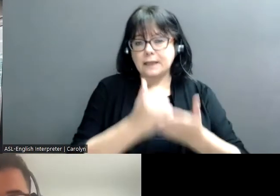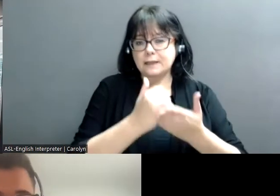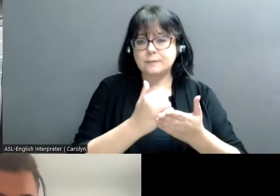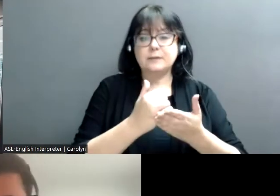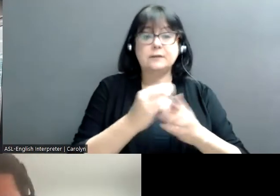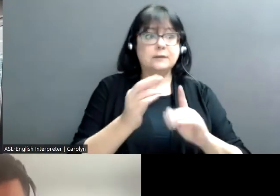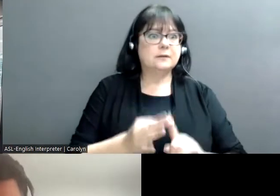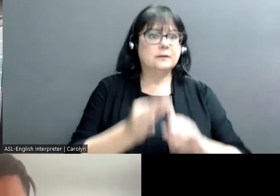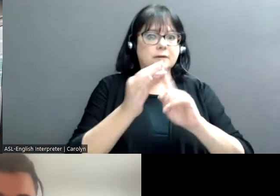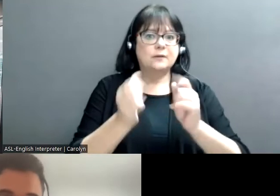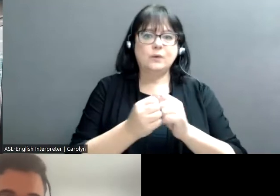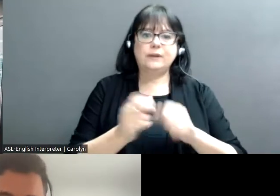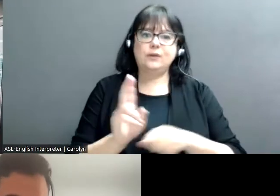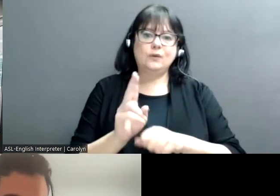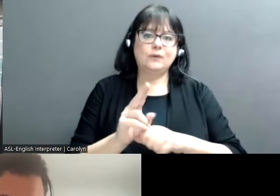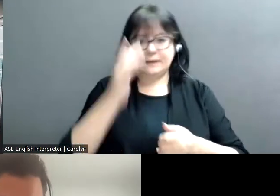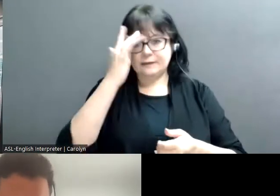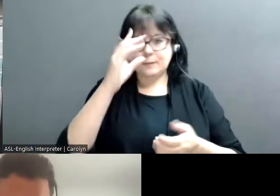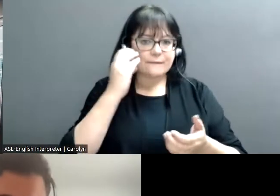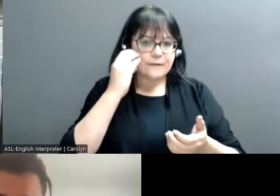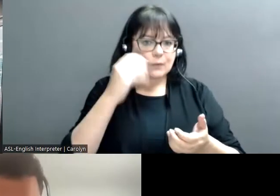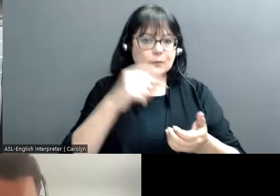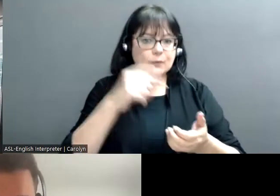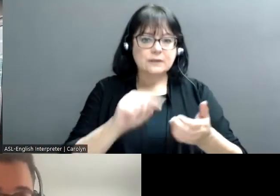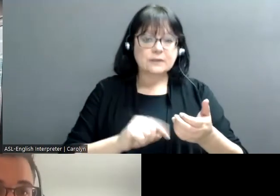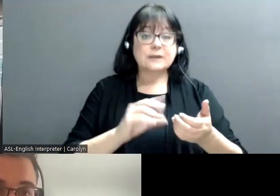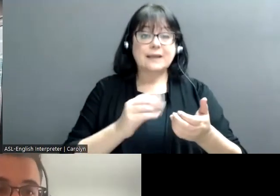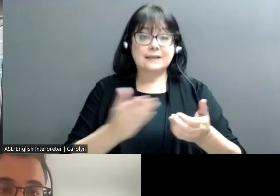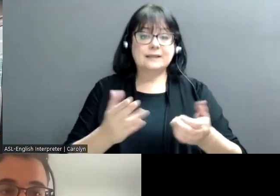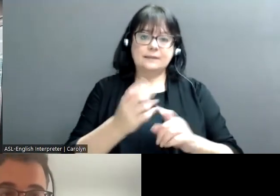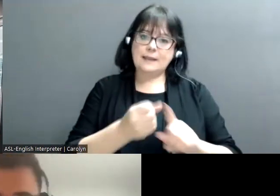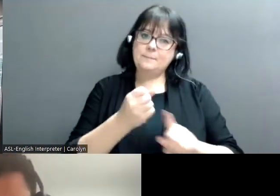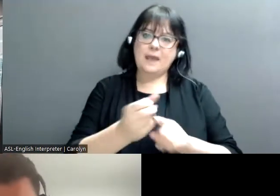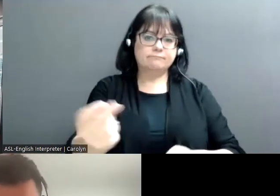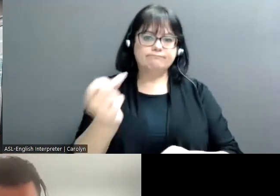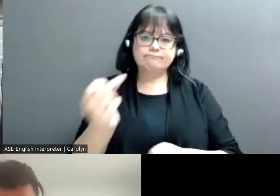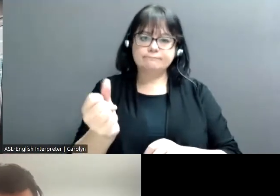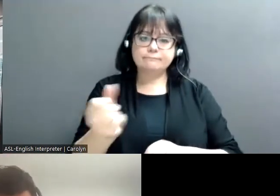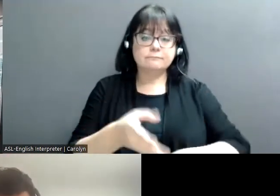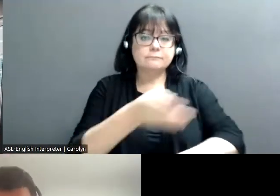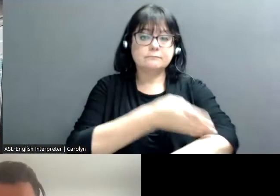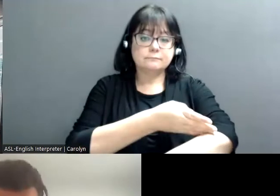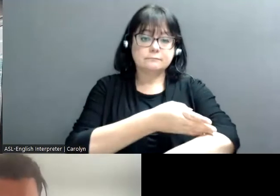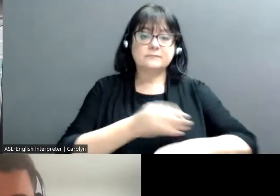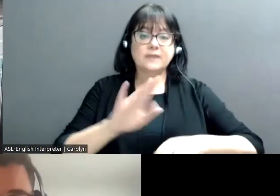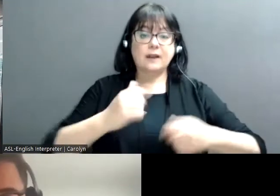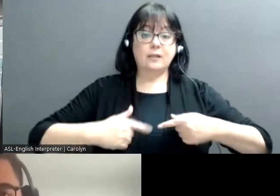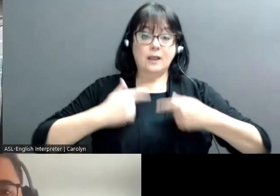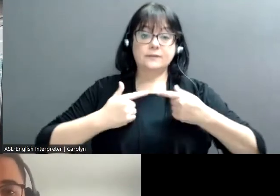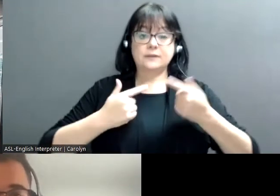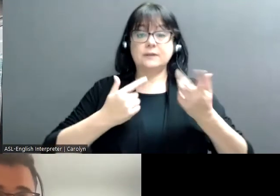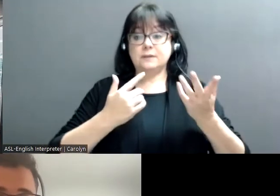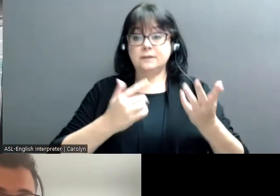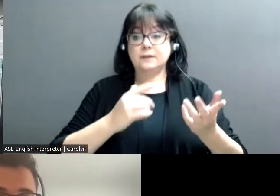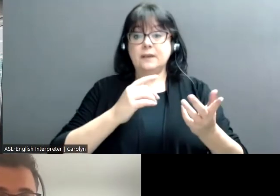can harness through smartphones and other stuff, that's making an immediate impact on people's lives, especially if they can insert that into the